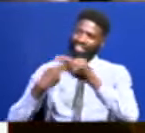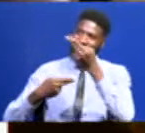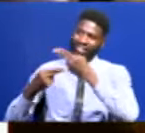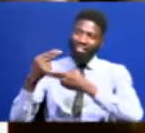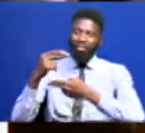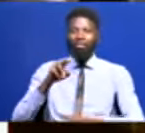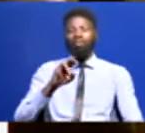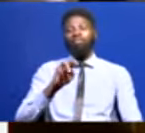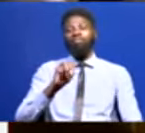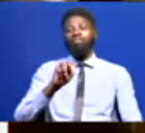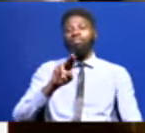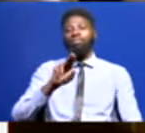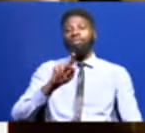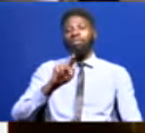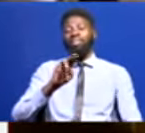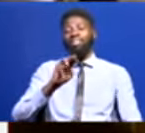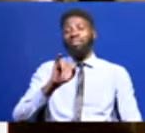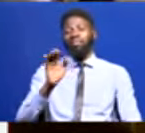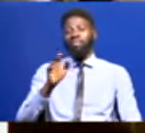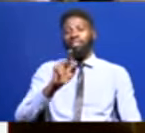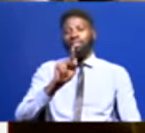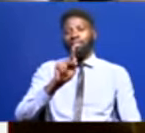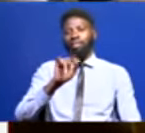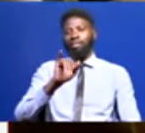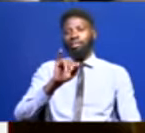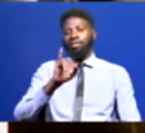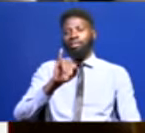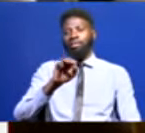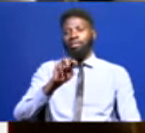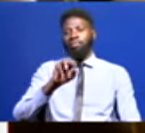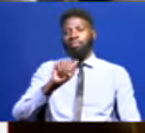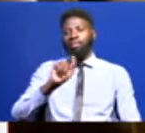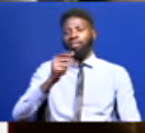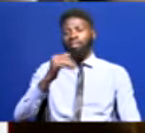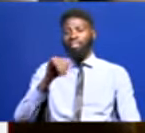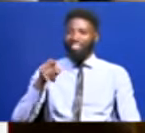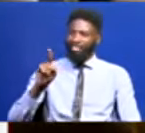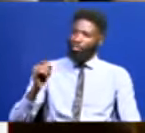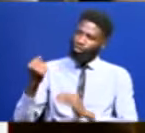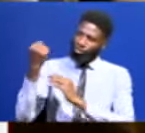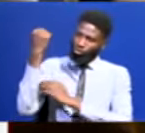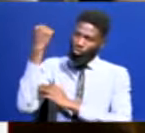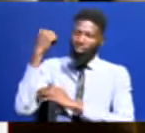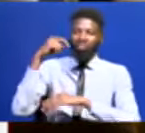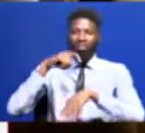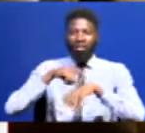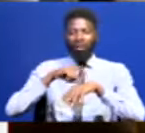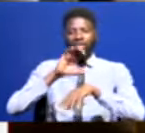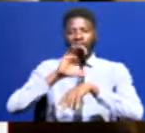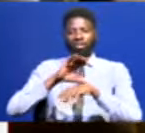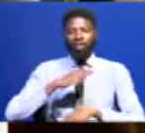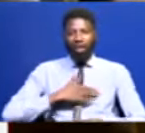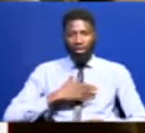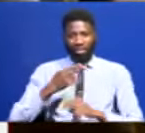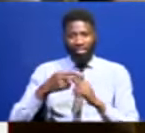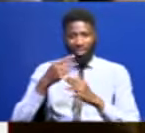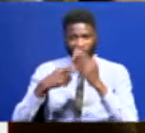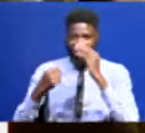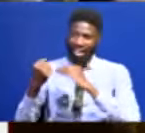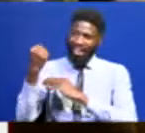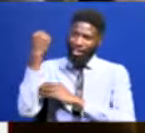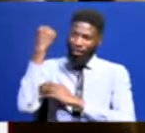hero, a heroine in the Heroes of Faith Christian Fellowship. So the